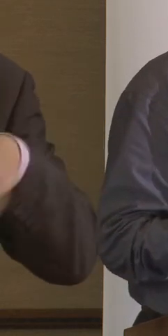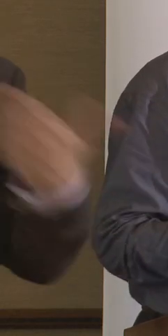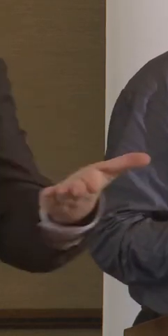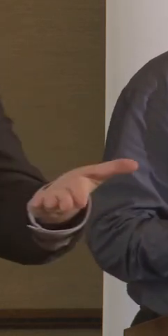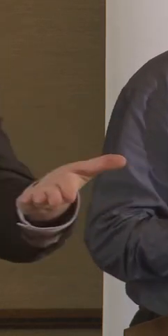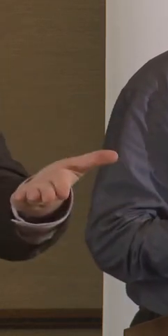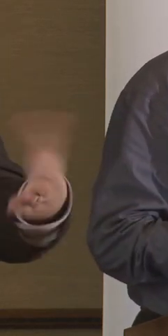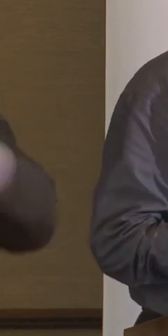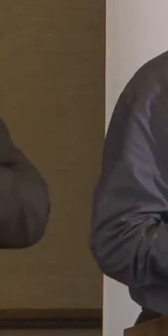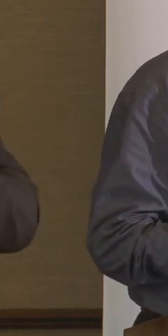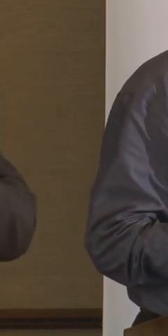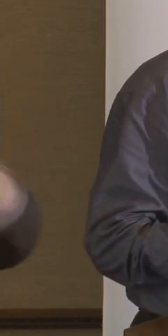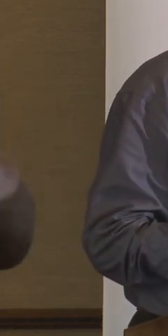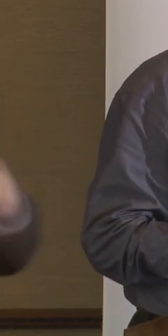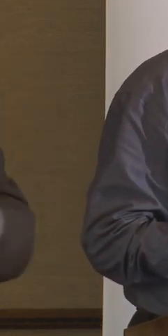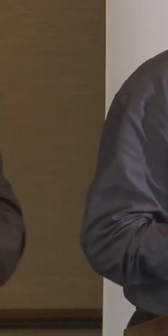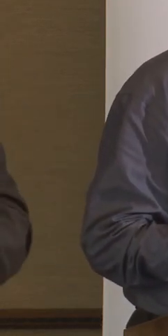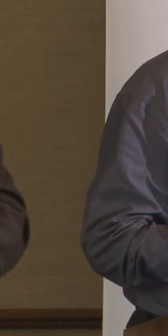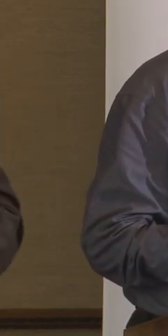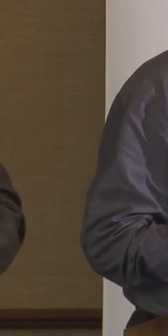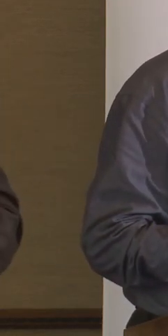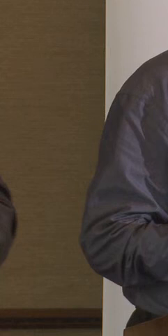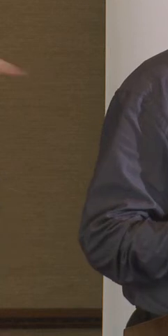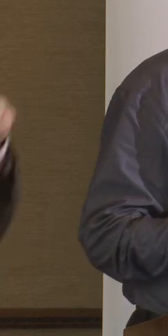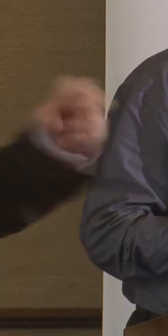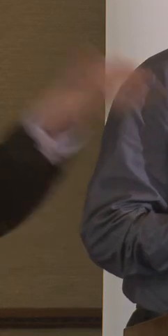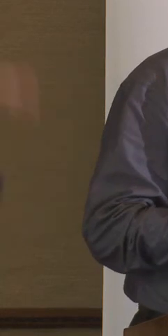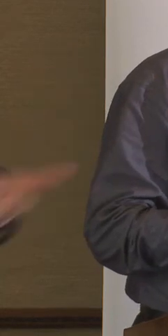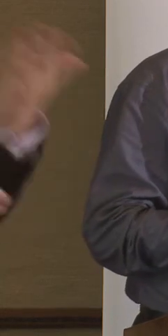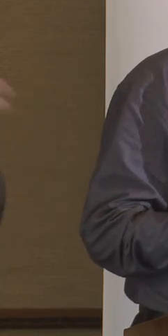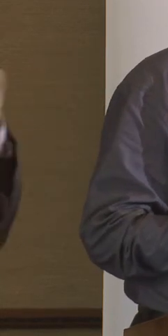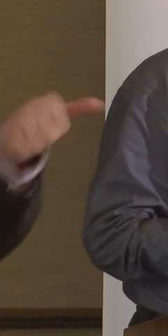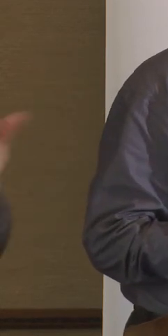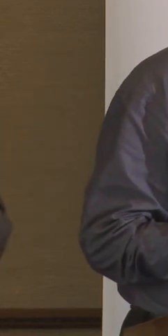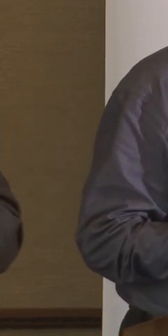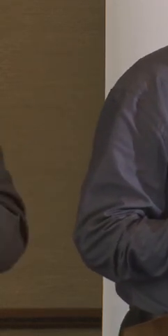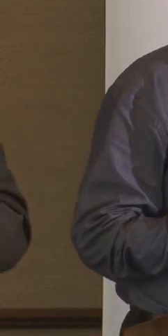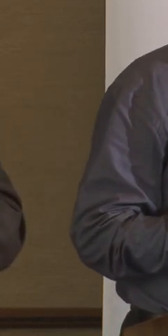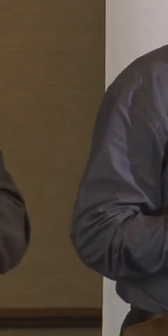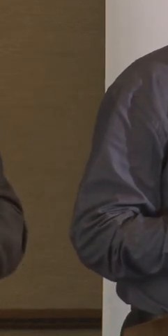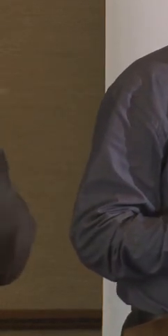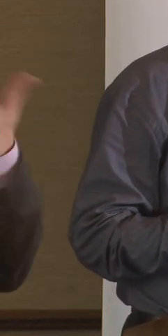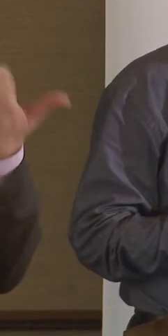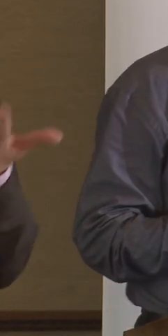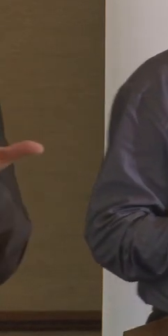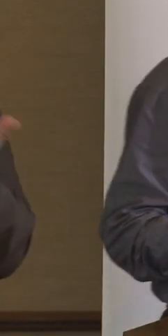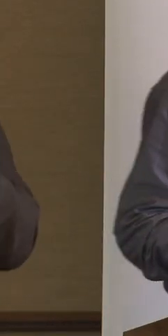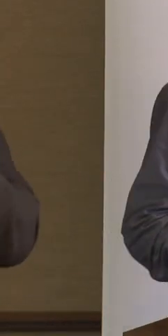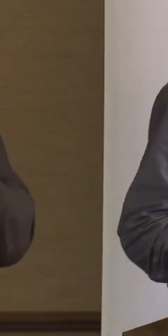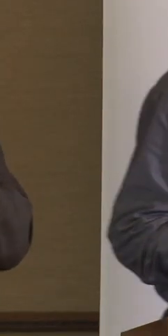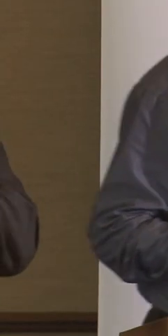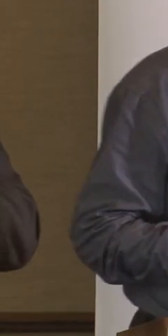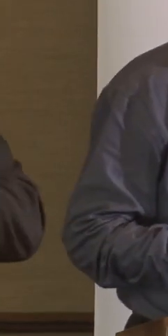of. And I'm looking forward to hearing the deliberations from the panel this morning. I wish you all a very enjoyable and productive